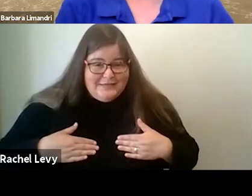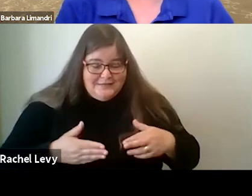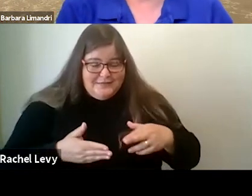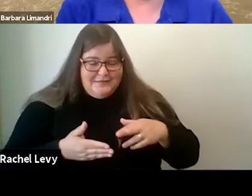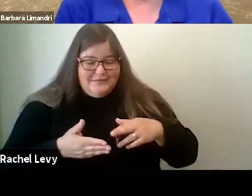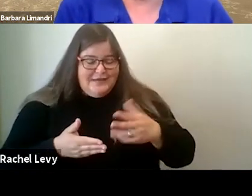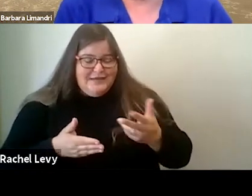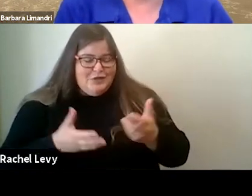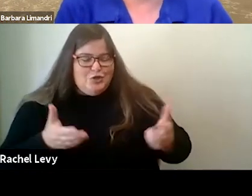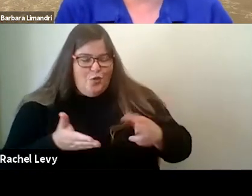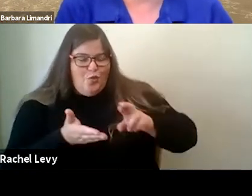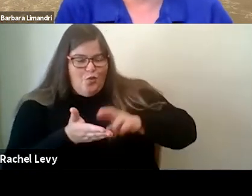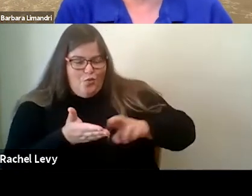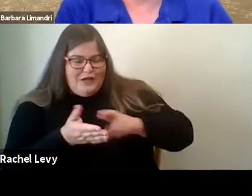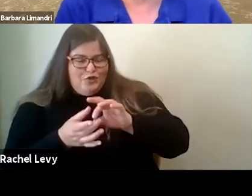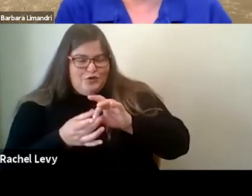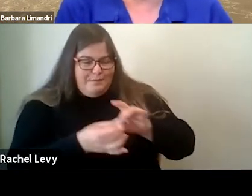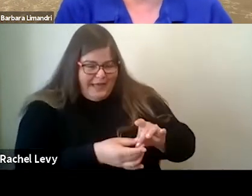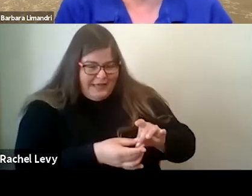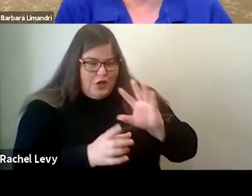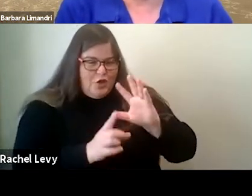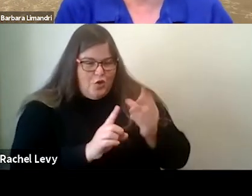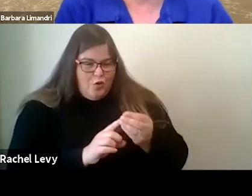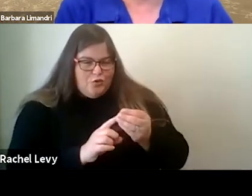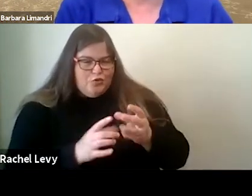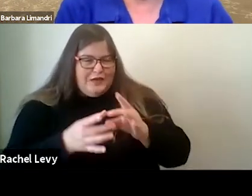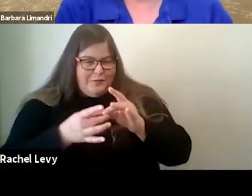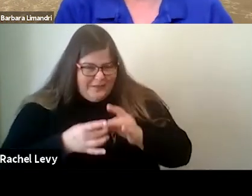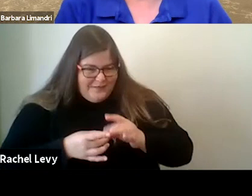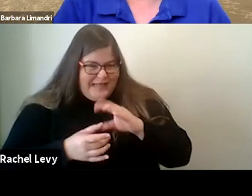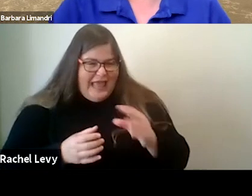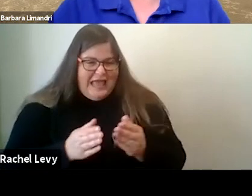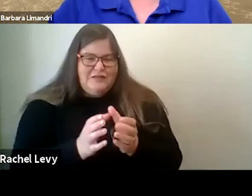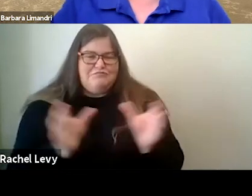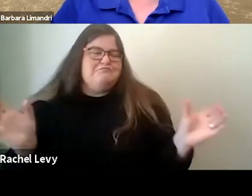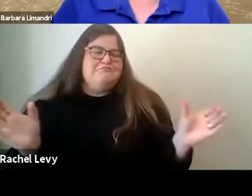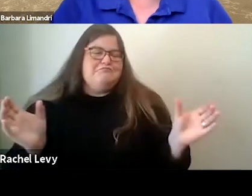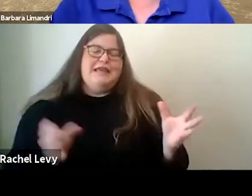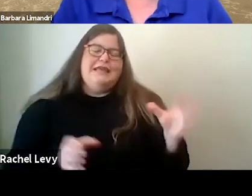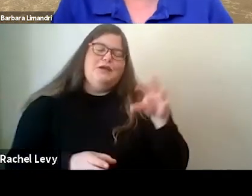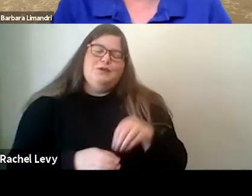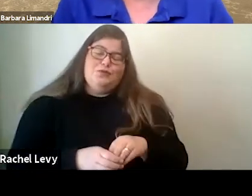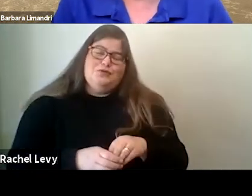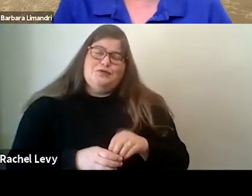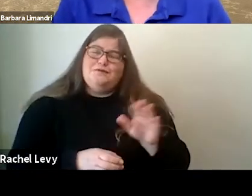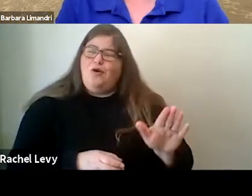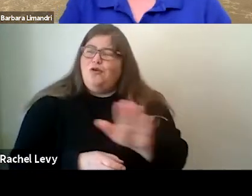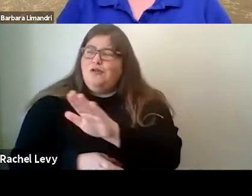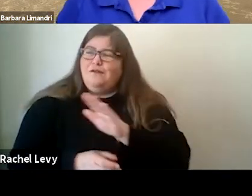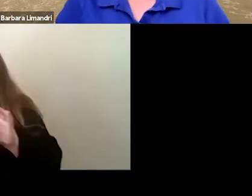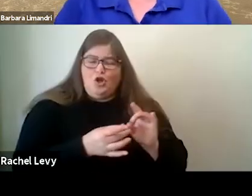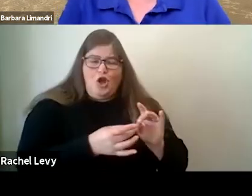research-based, culturally relevant, and inclusive all of these comments have been. So in the Olympic